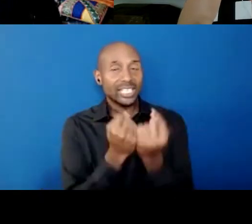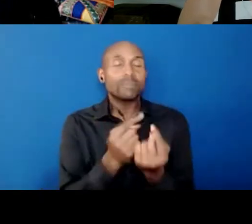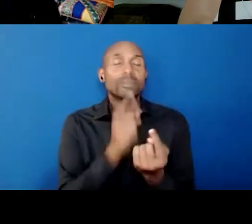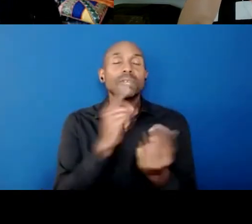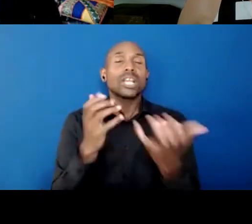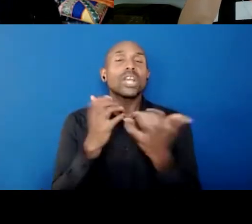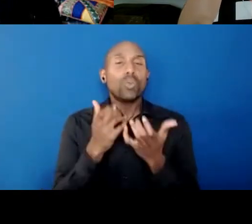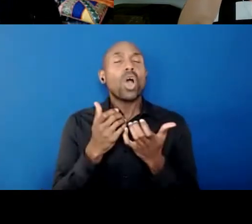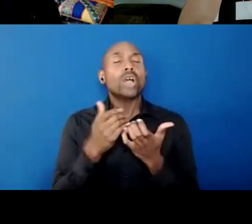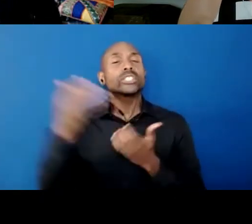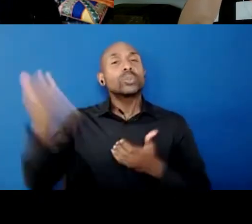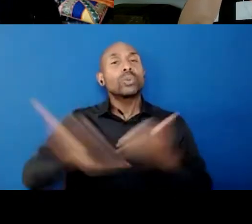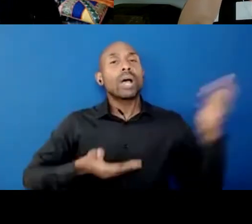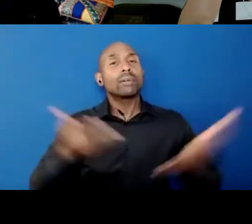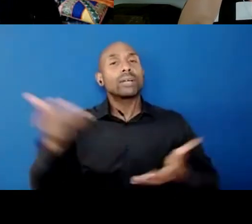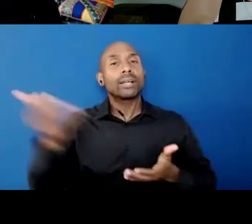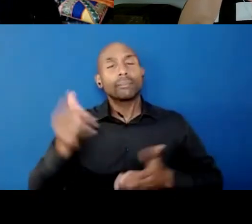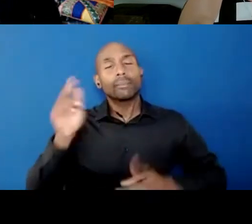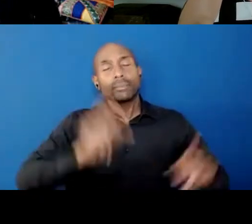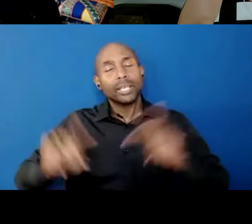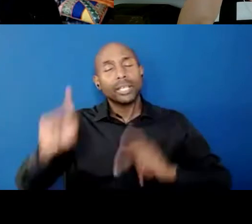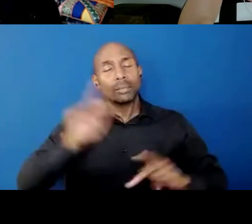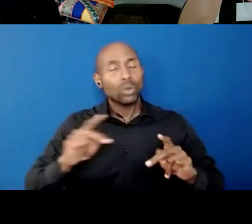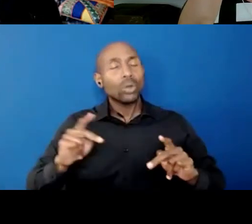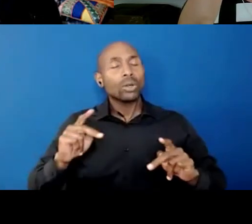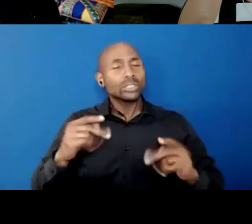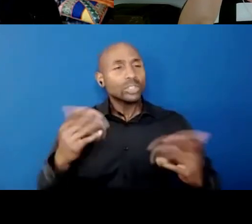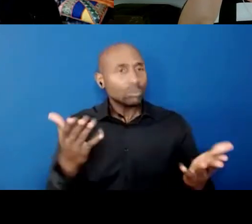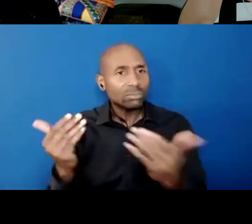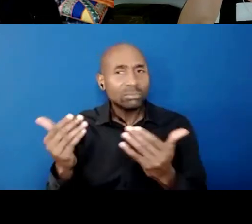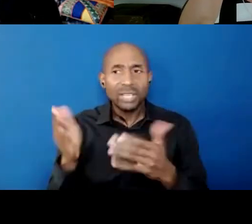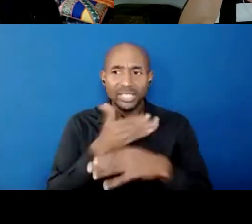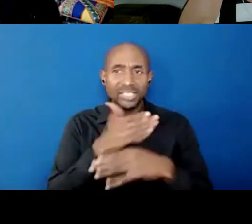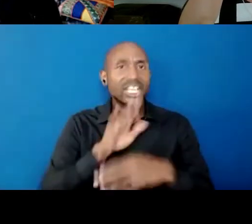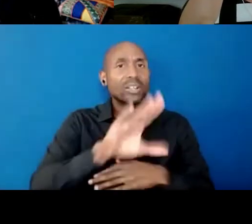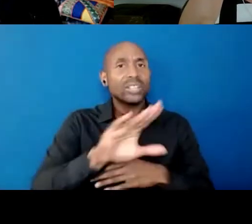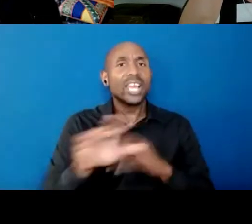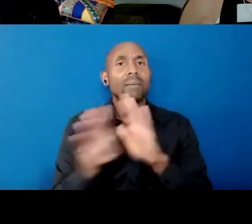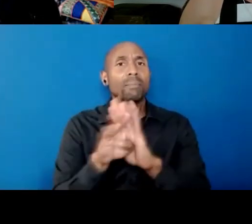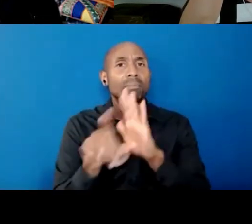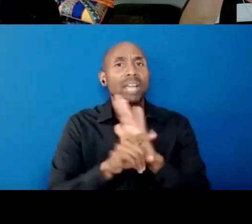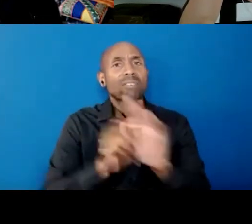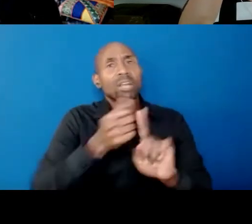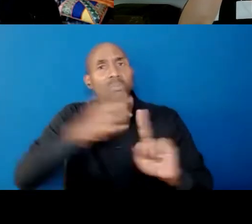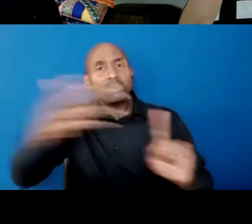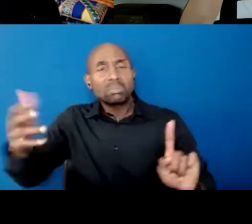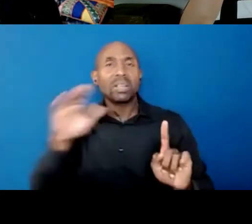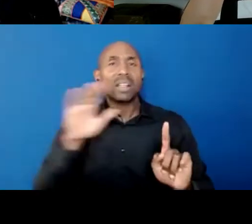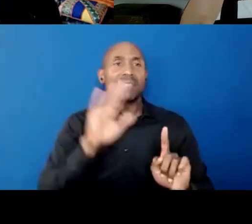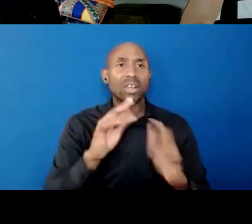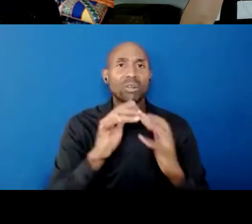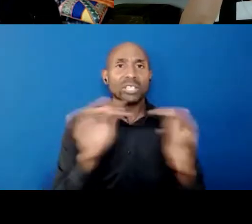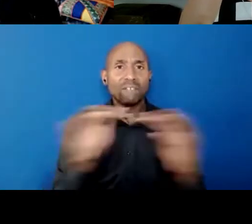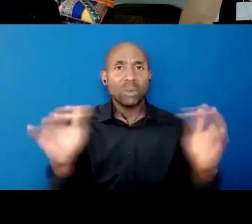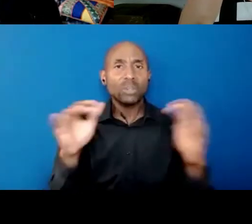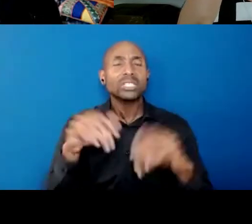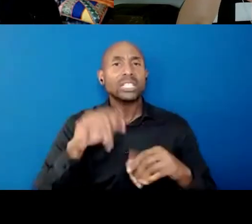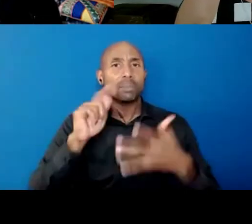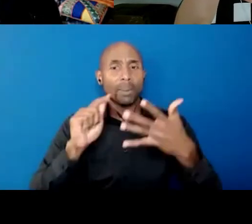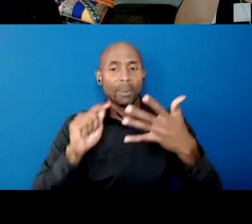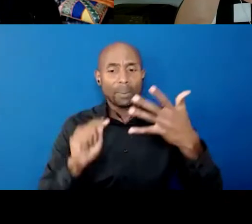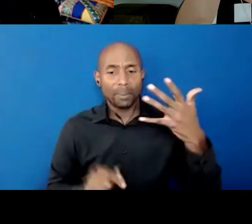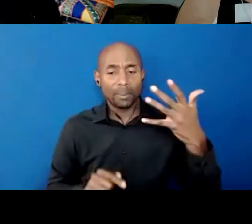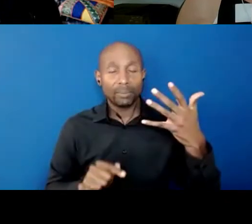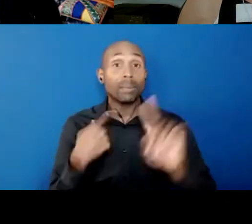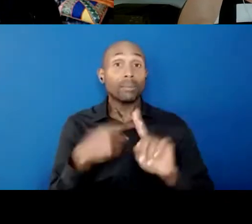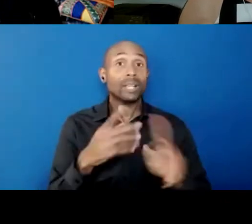invite people to be able to share that and provide a space for them to share that. And so one way we've been doing that, of